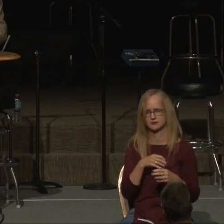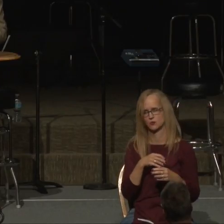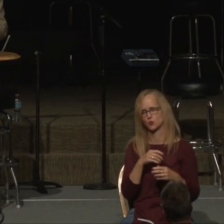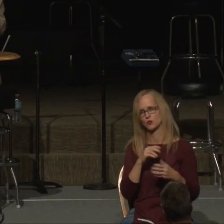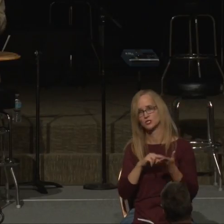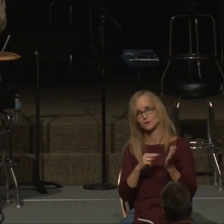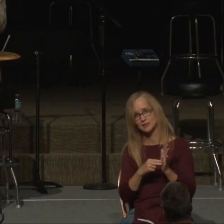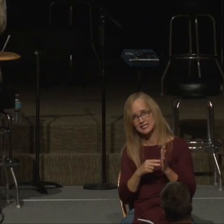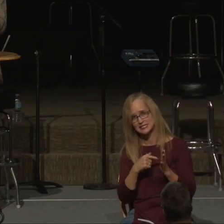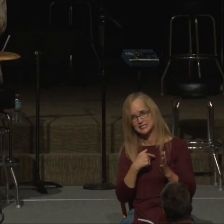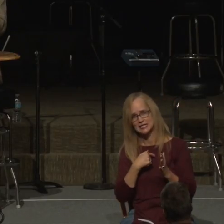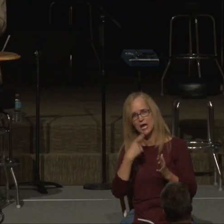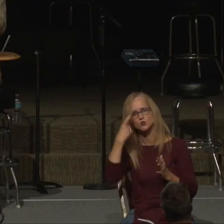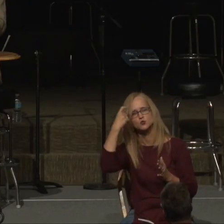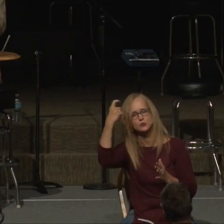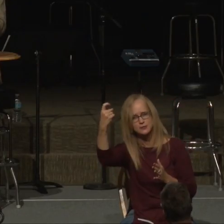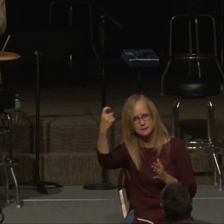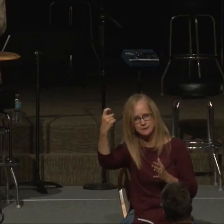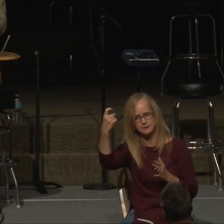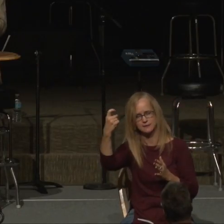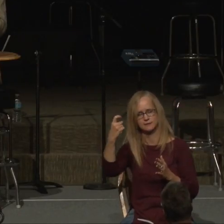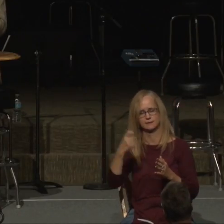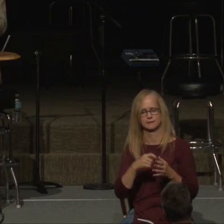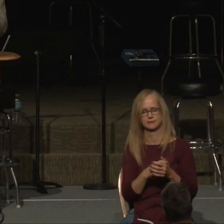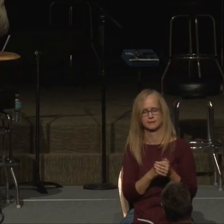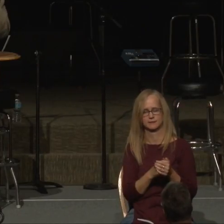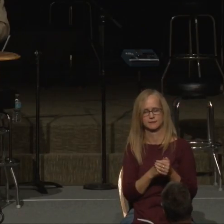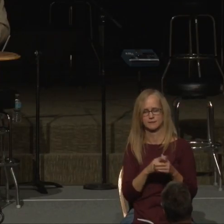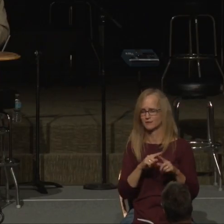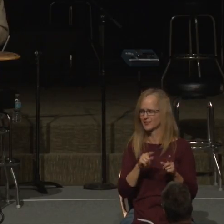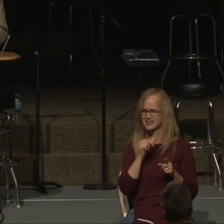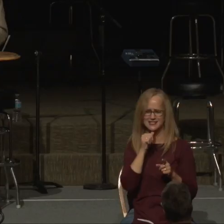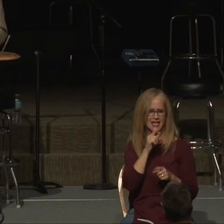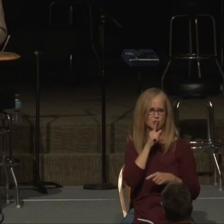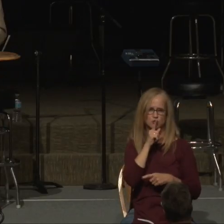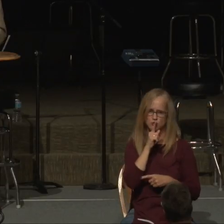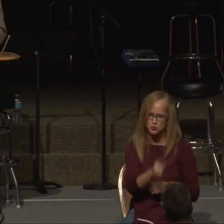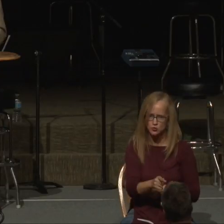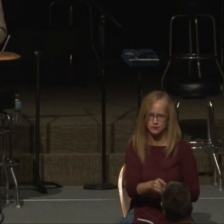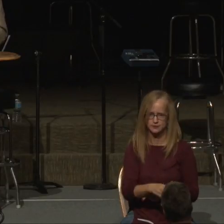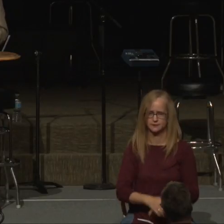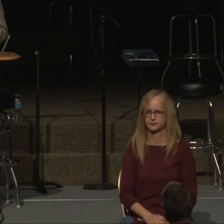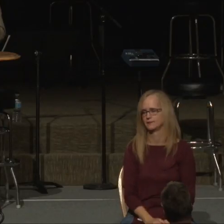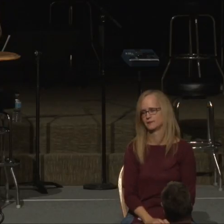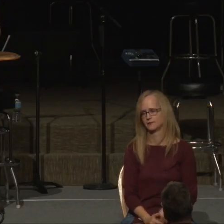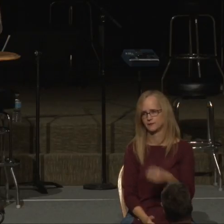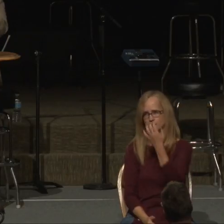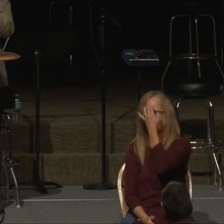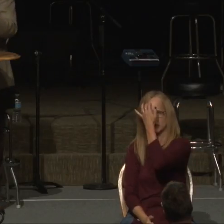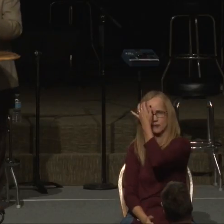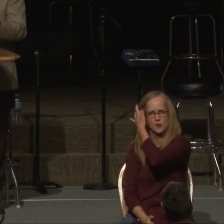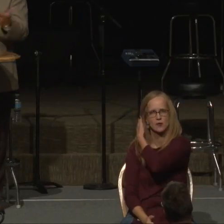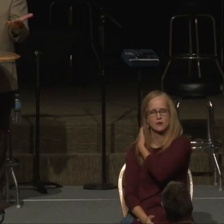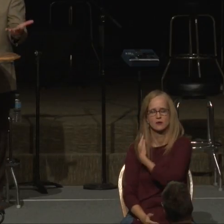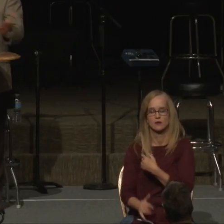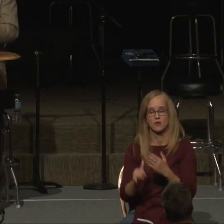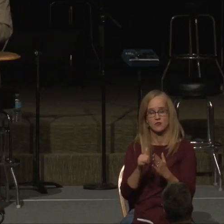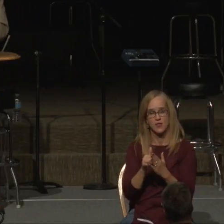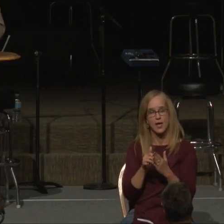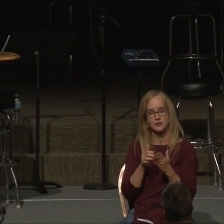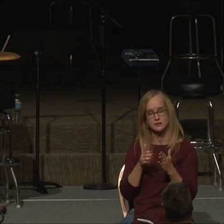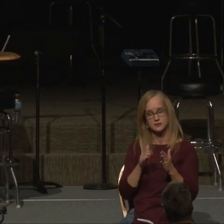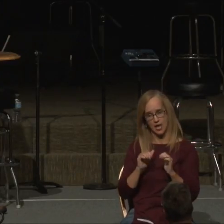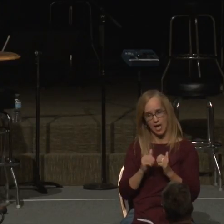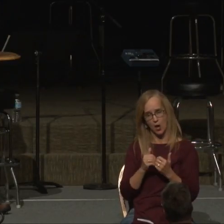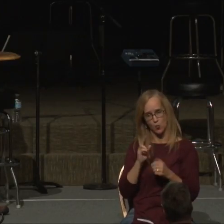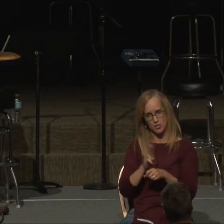which means I dream, but it's not certain. Now that's the way we typically